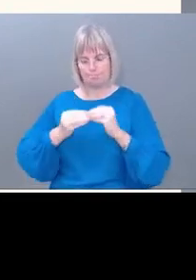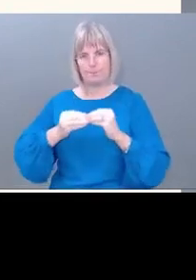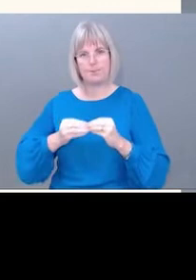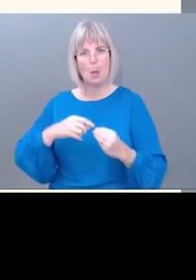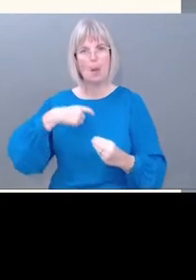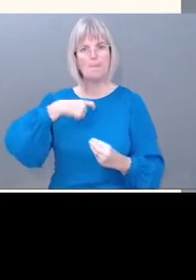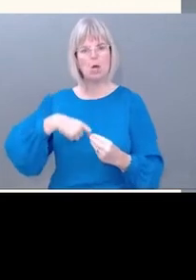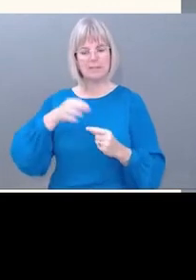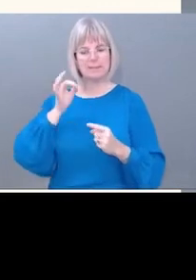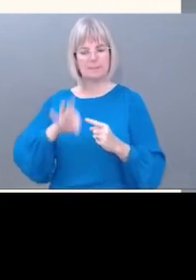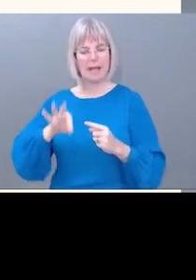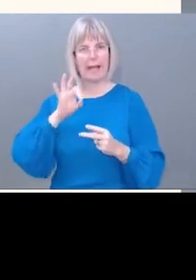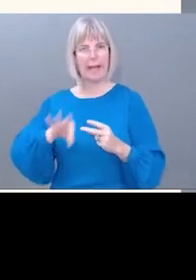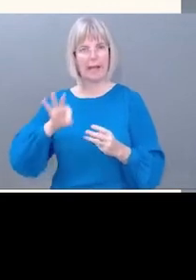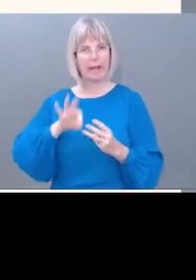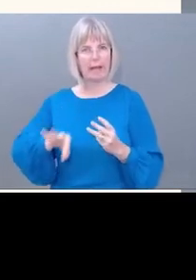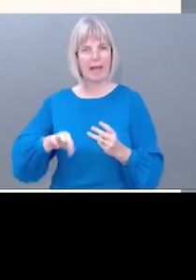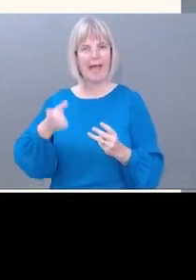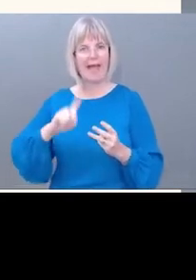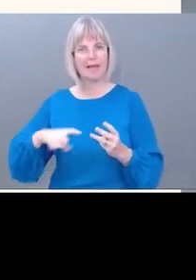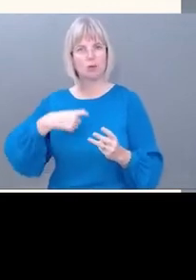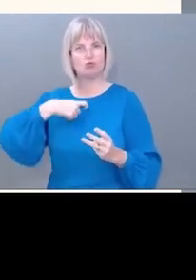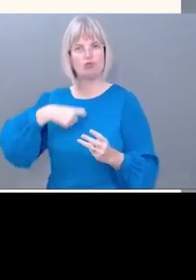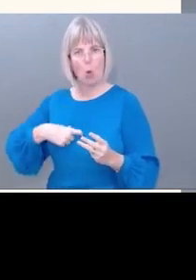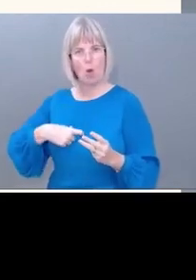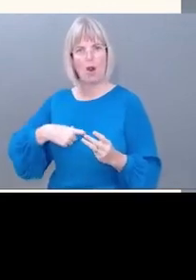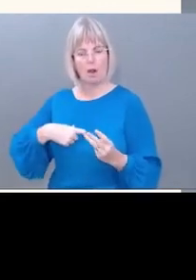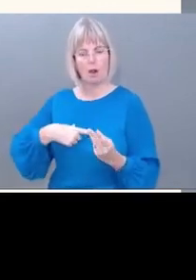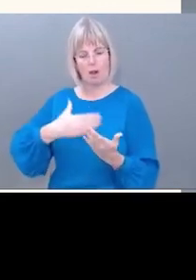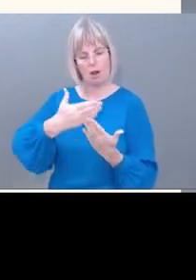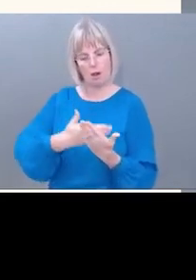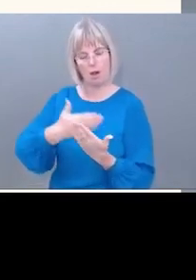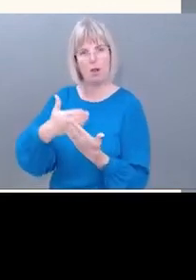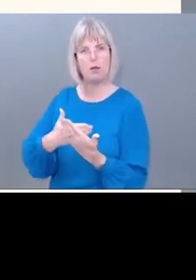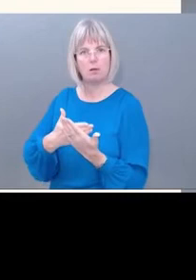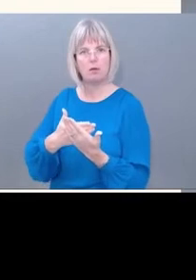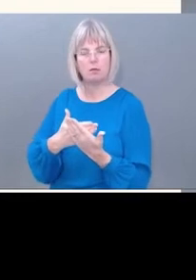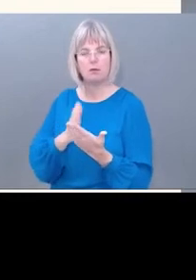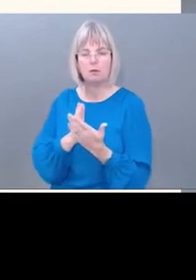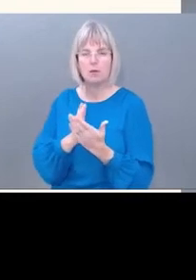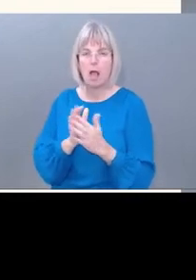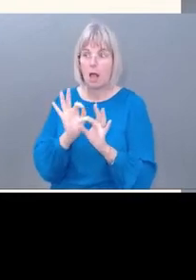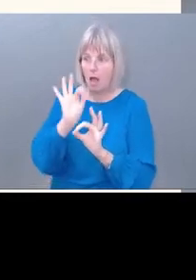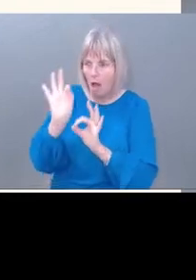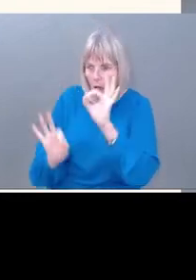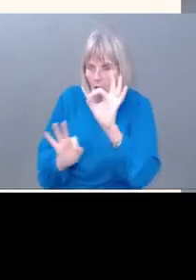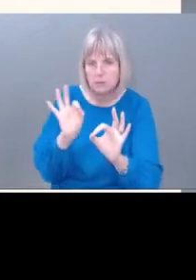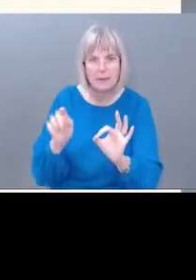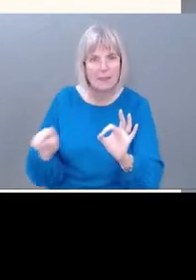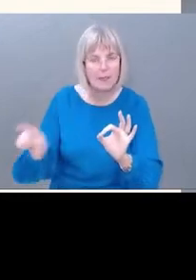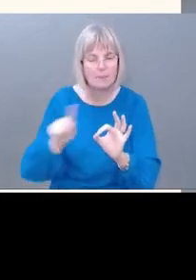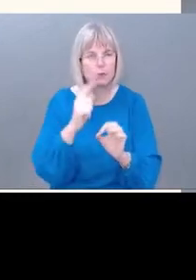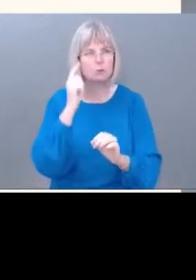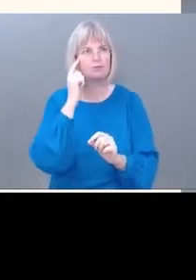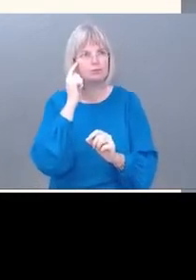roles that are really asking people and requiring people to draw on their own